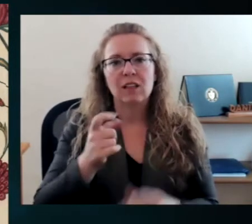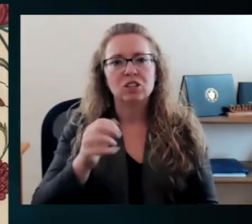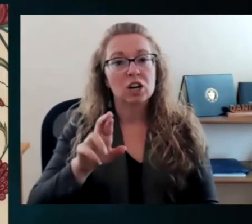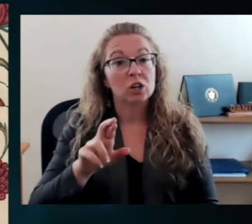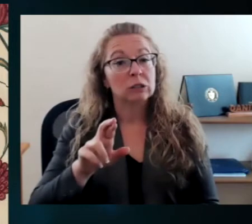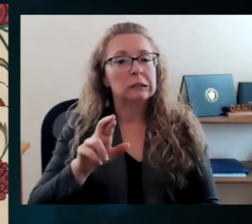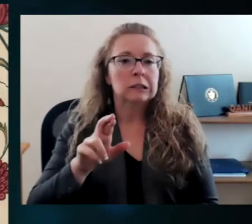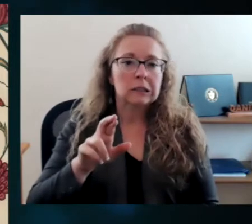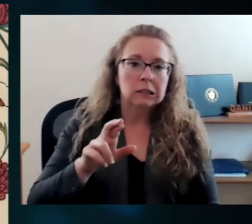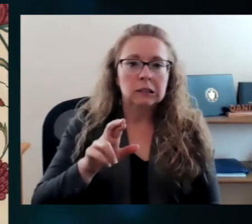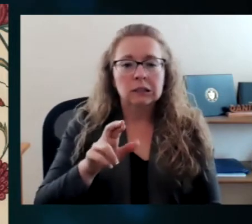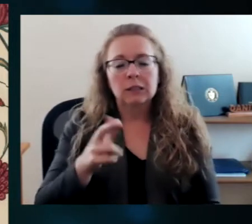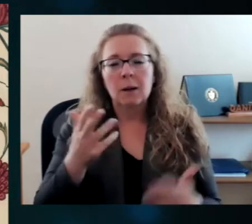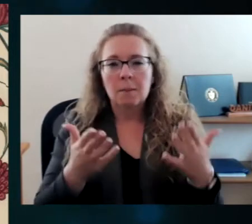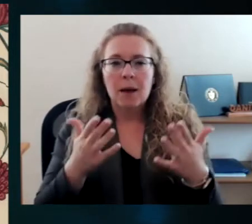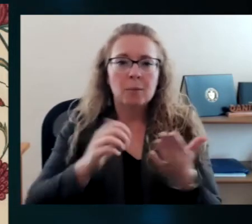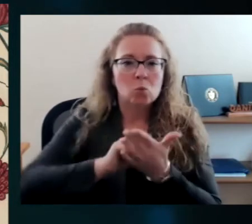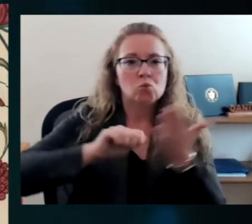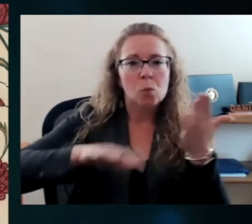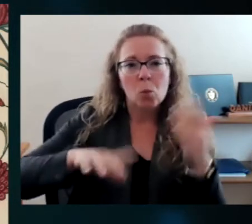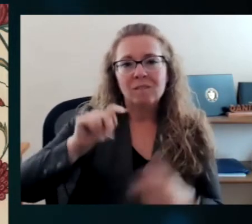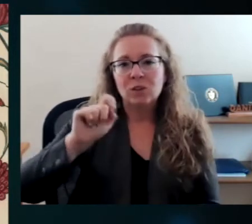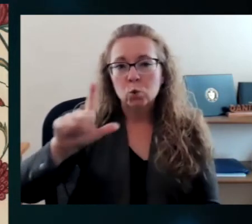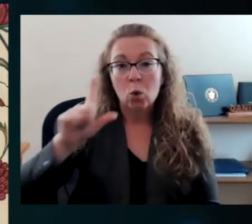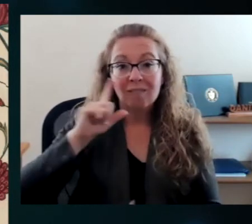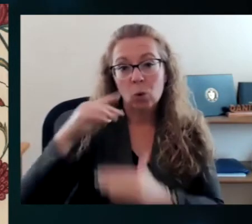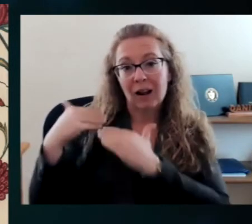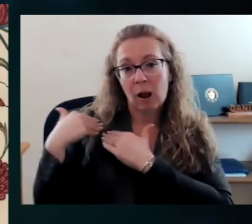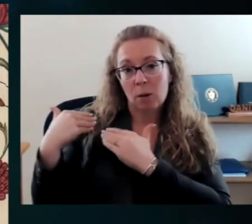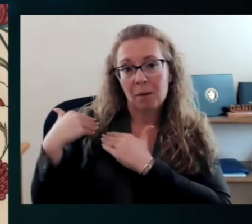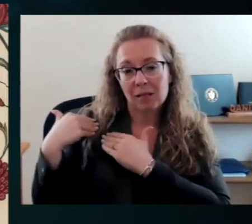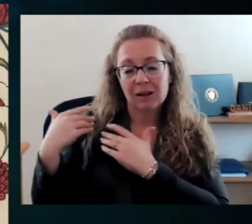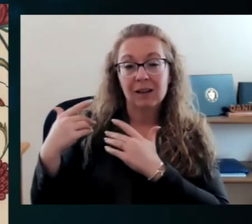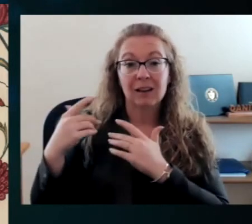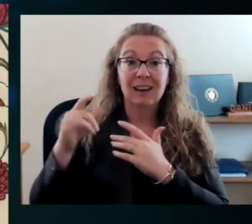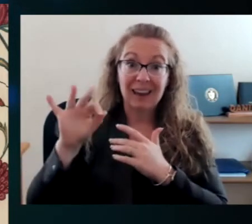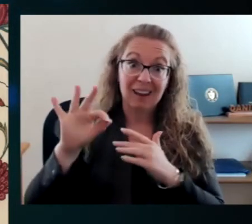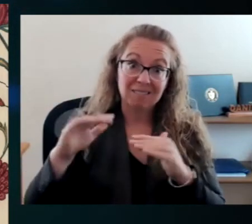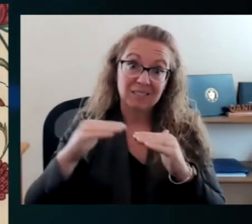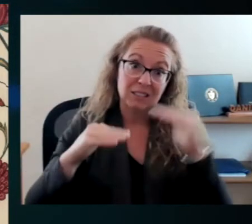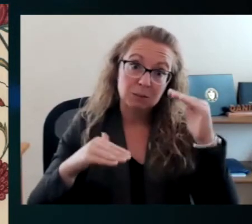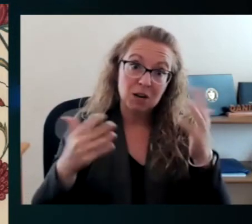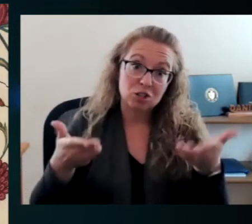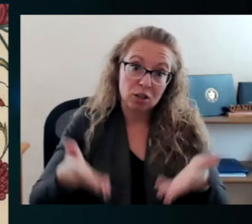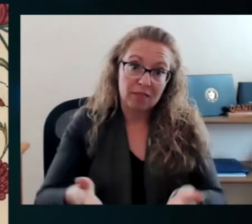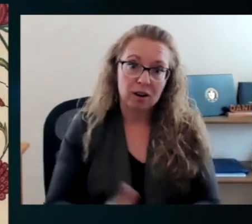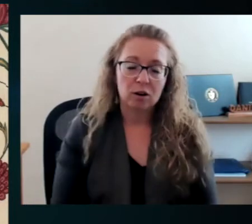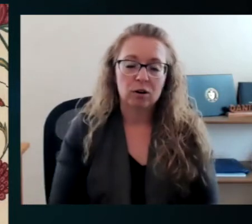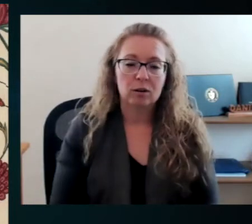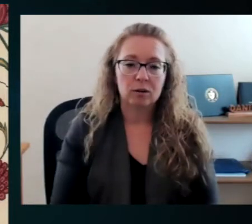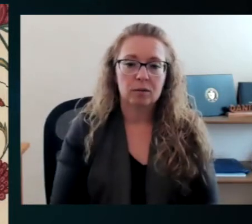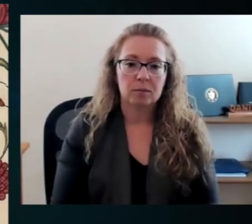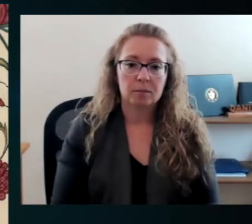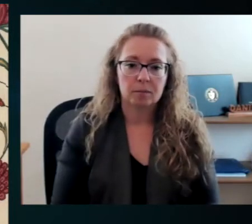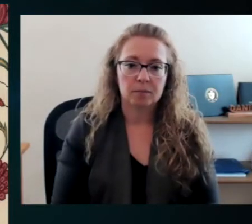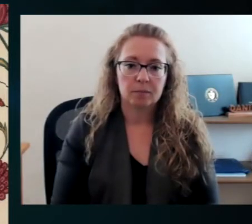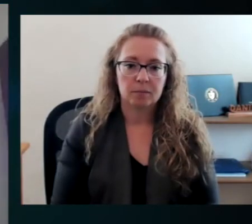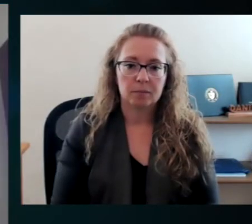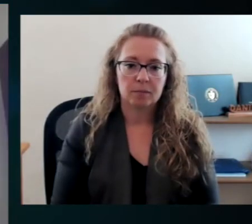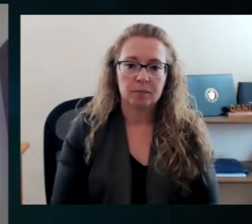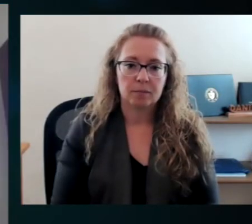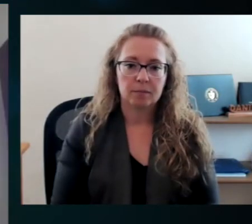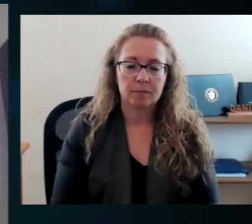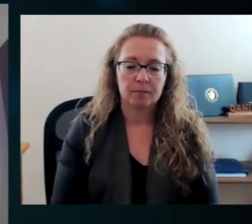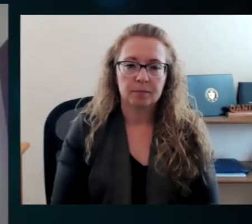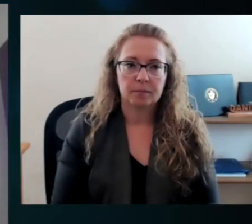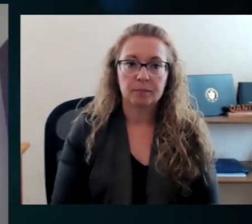tool to hold people accountable for the disparities that exist. So, yeah. Stacy, you